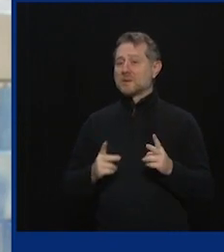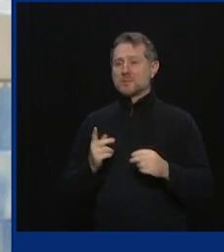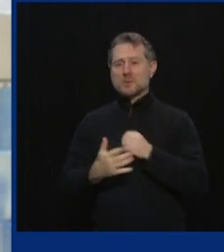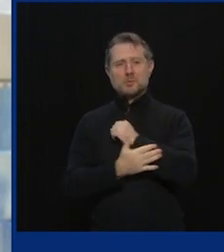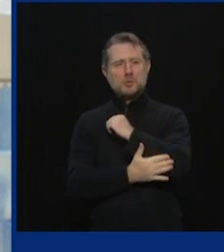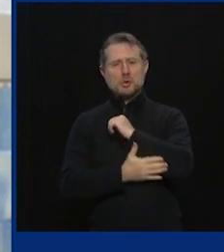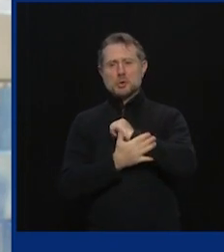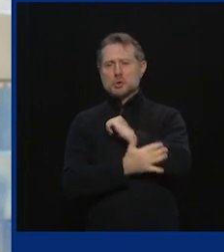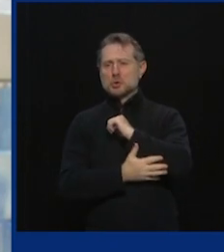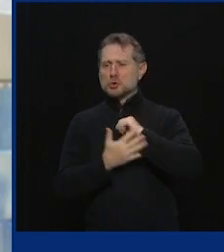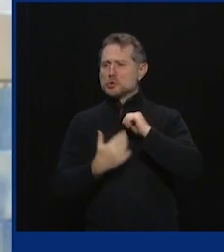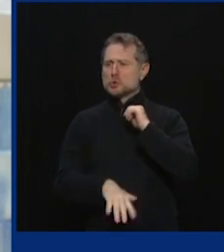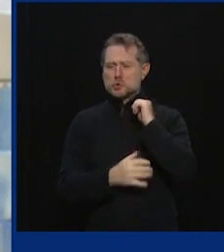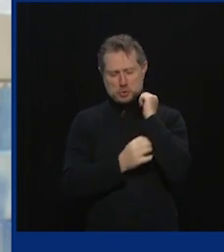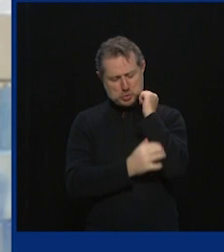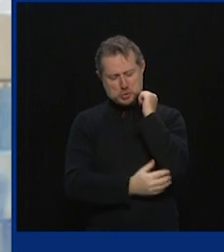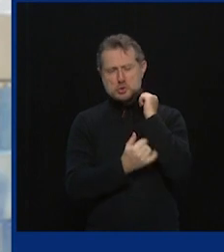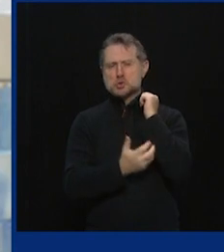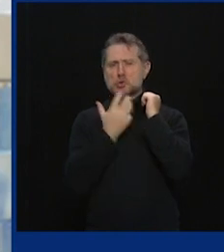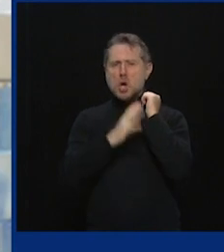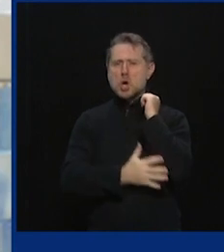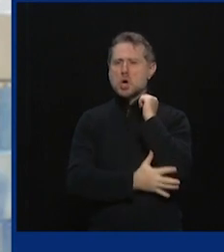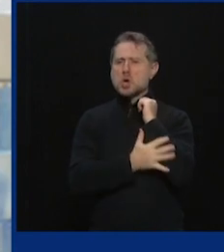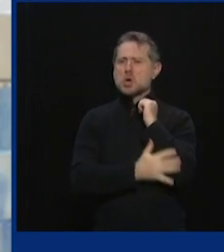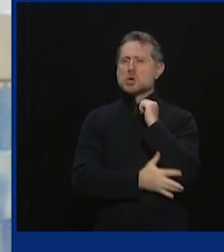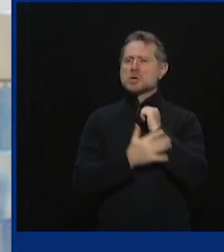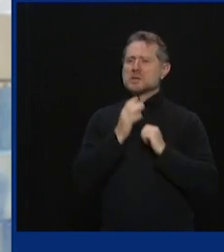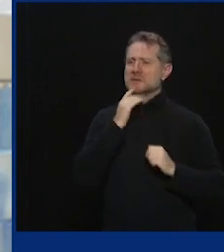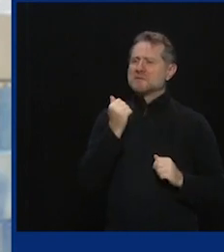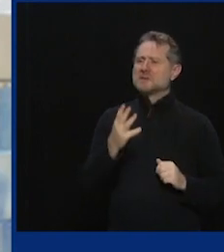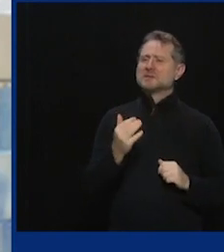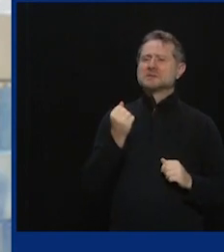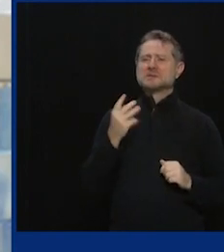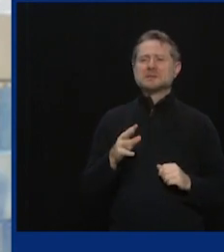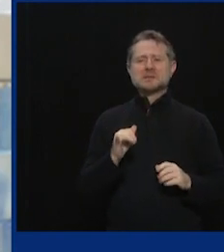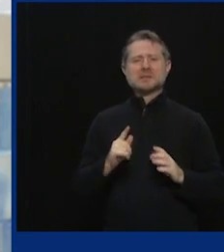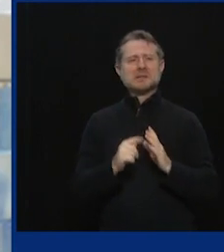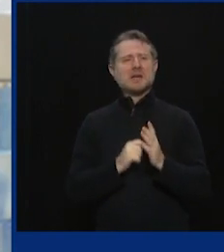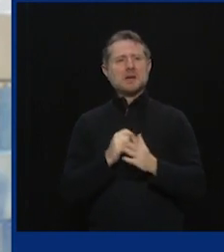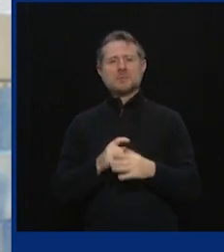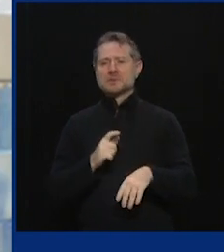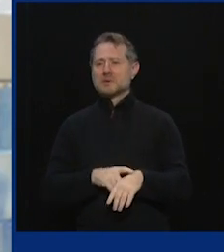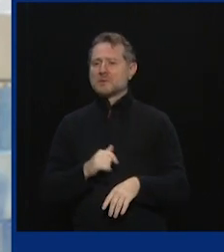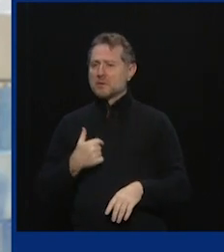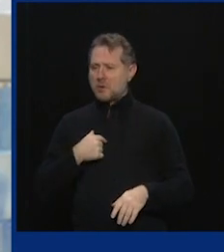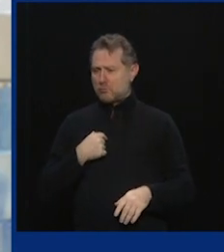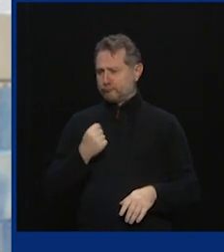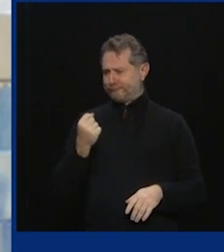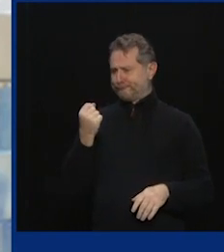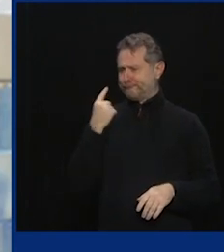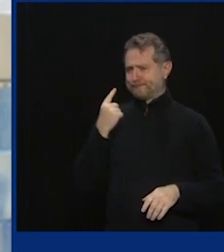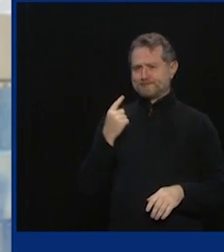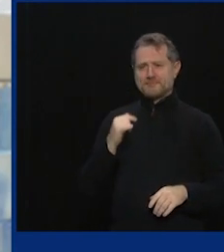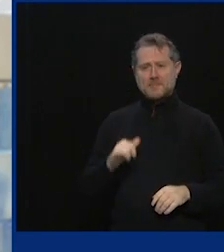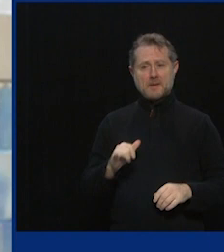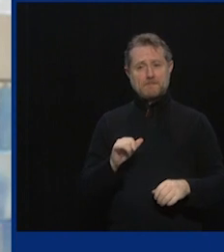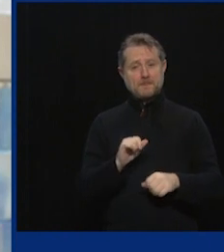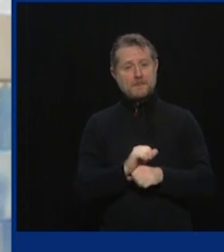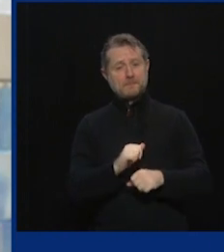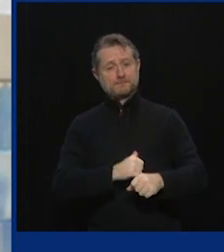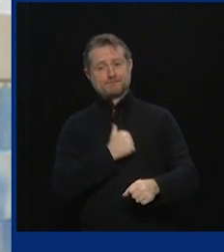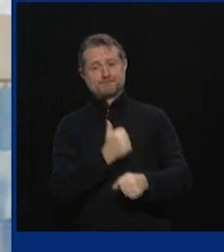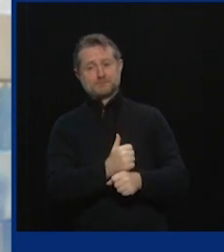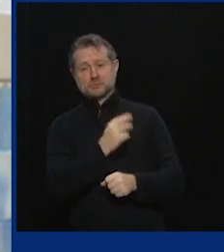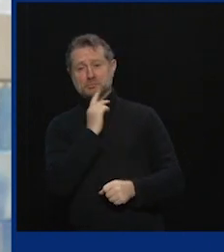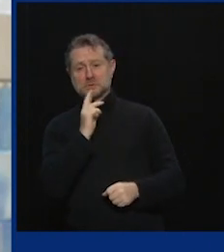pizzas and didn't do it very well. And here I was, a 15, 16, 17-year-old. I have a deep appreciation for the entrepreneurs who start a restaurant because